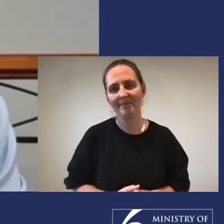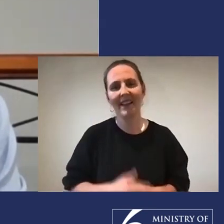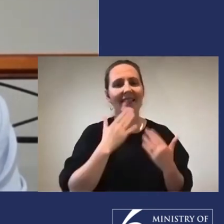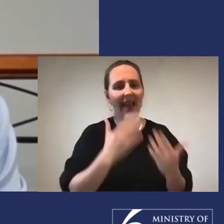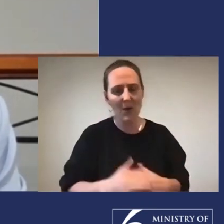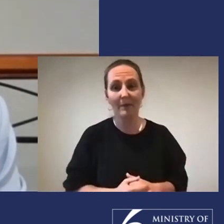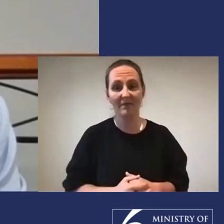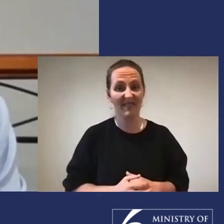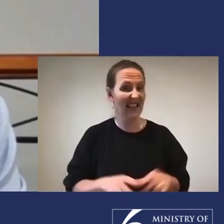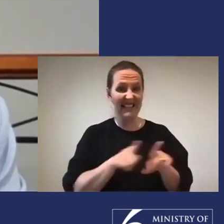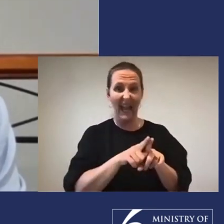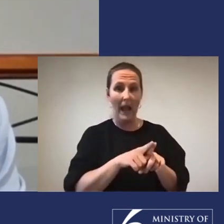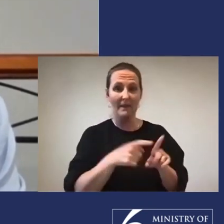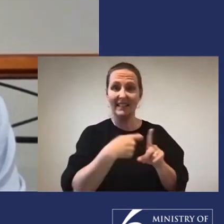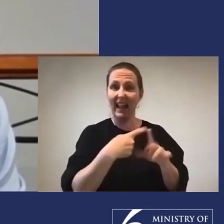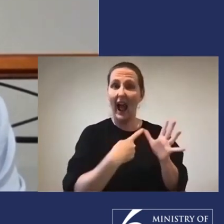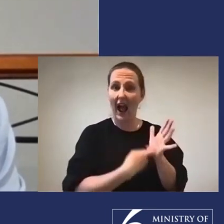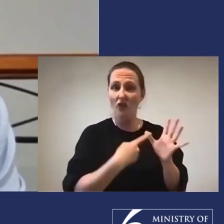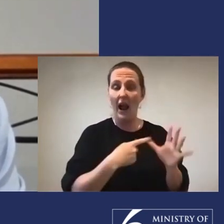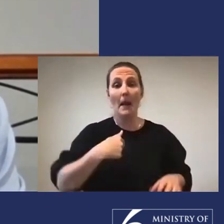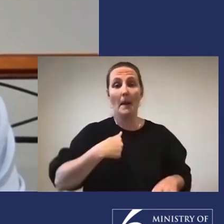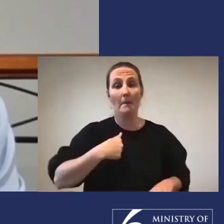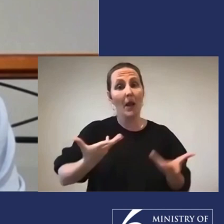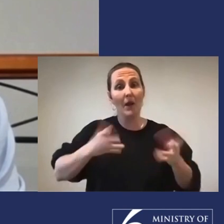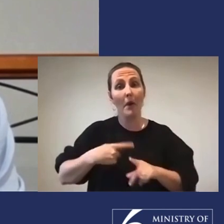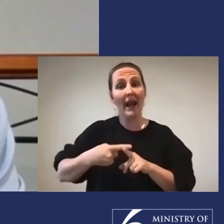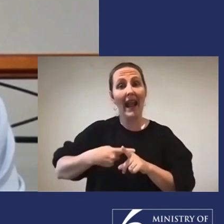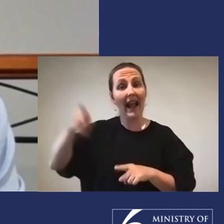Kara said, really. So I'm originally from the UK, and so I saw,